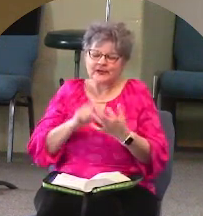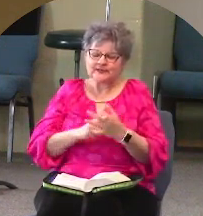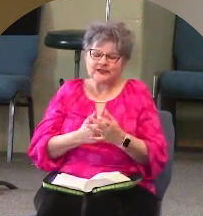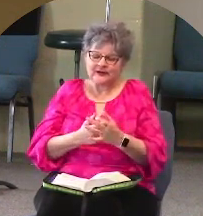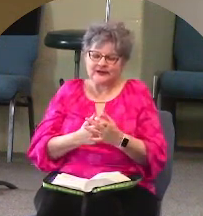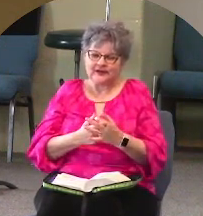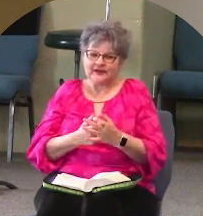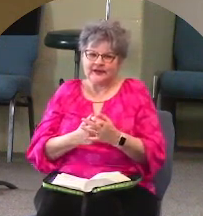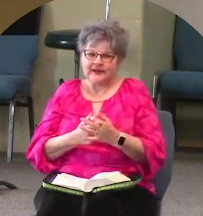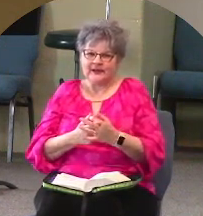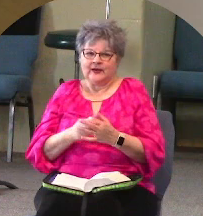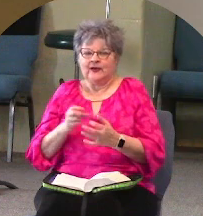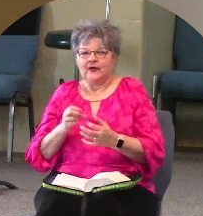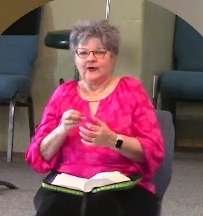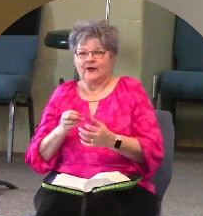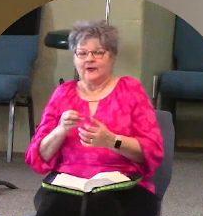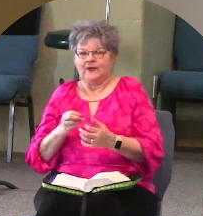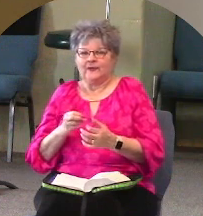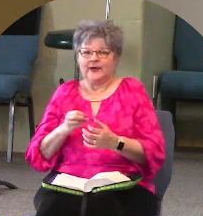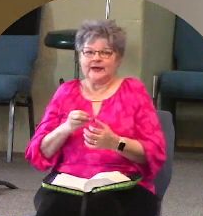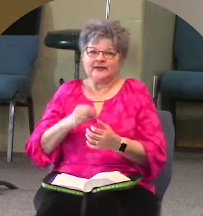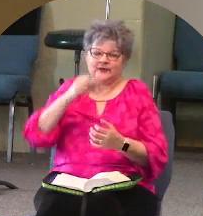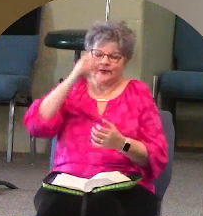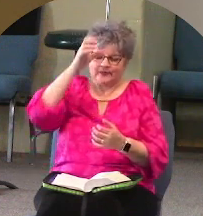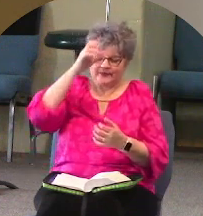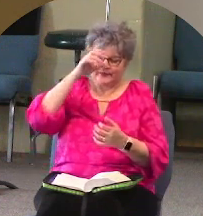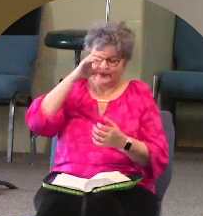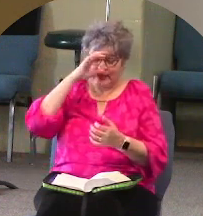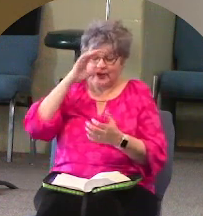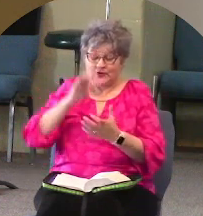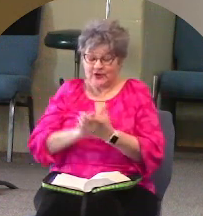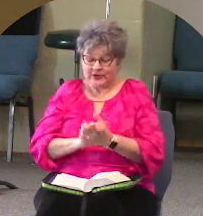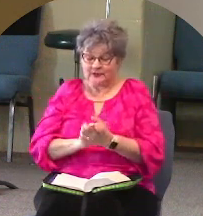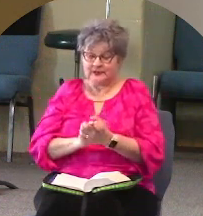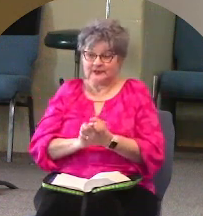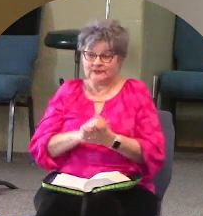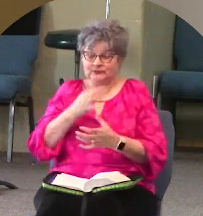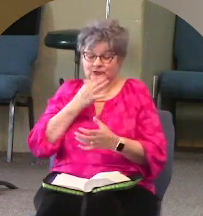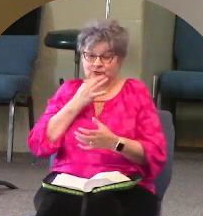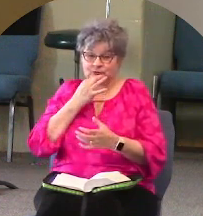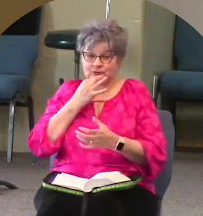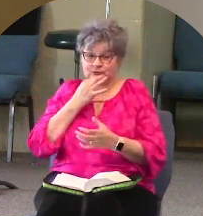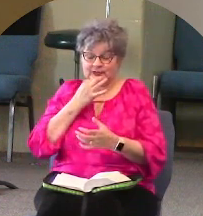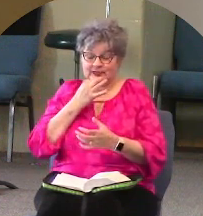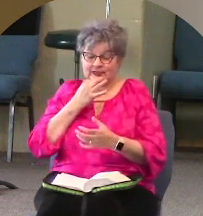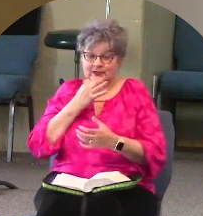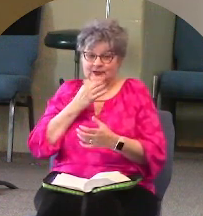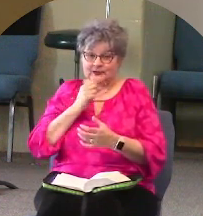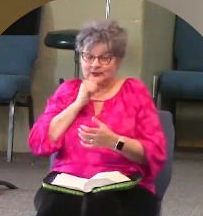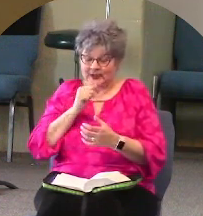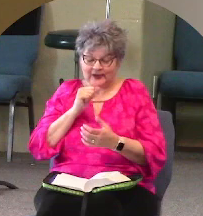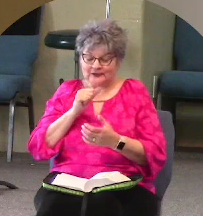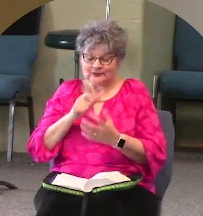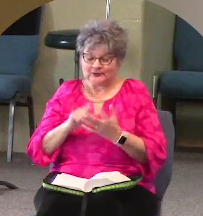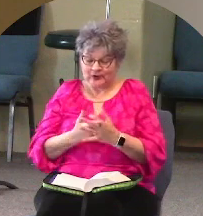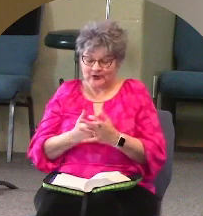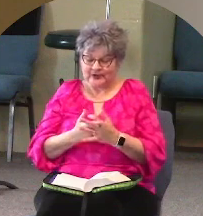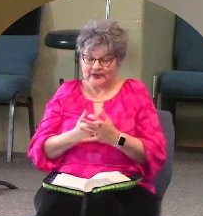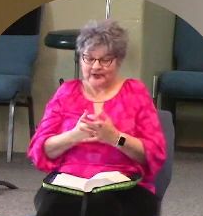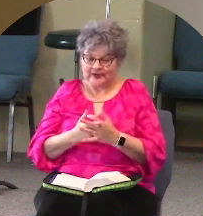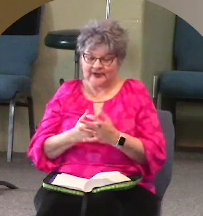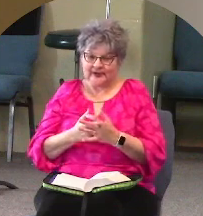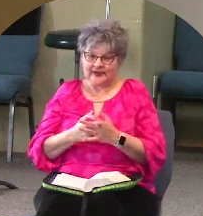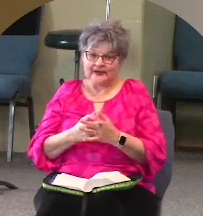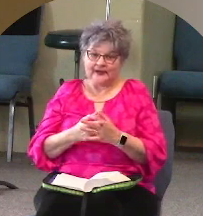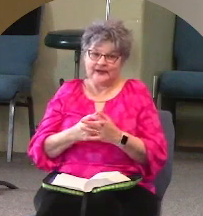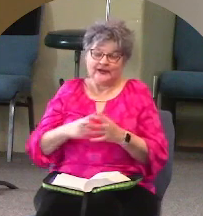your husband-to-be's car won't start. And you're late for your own wedding. You lock your